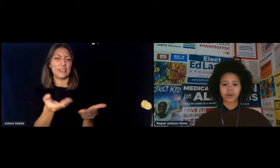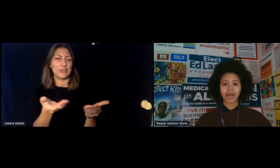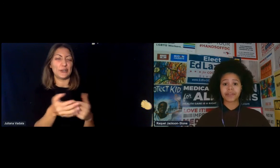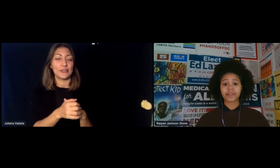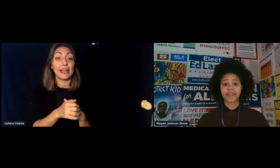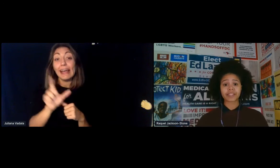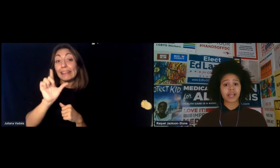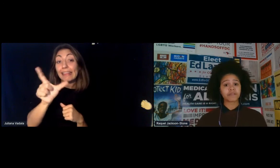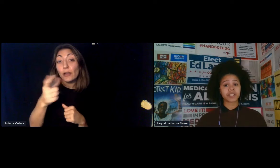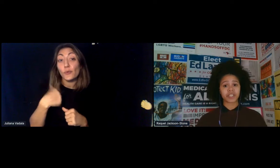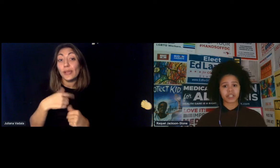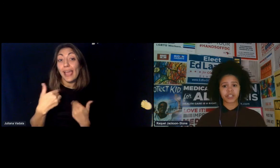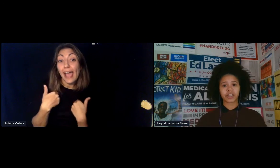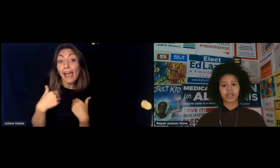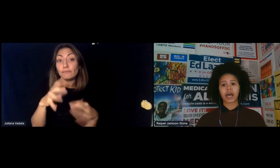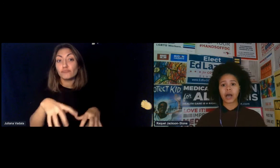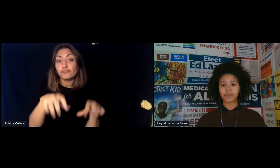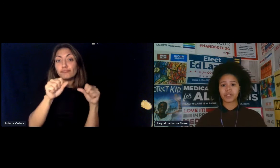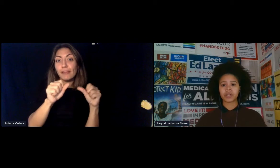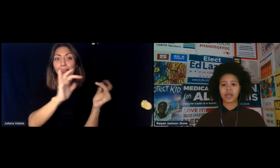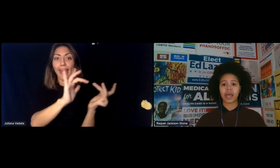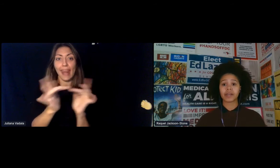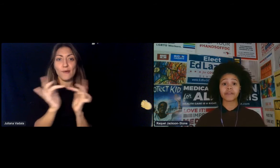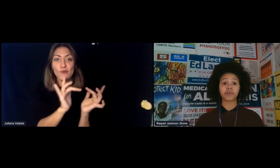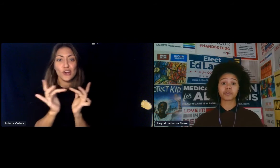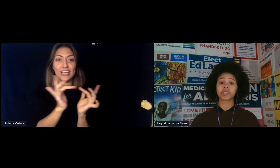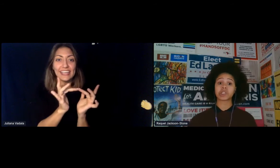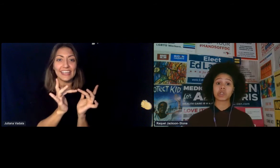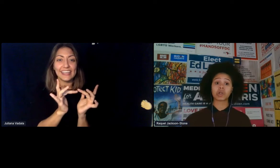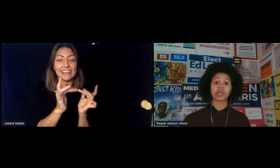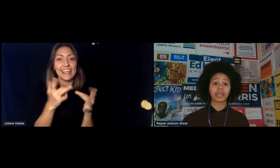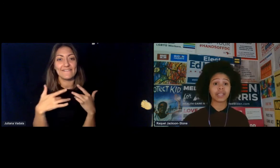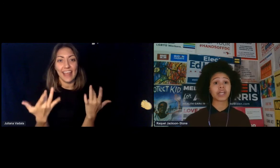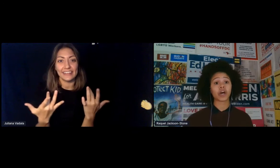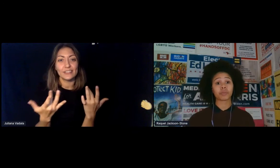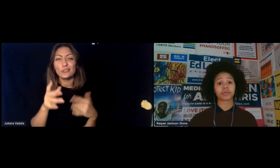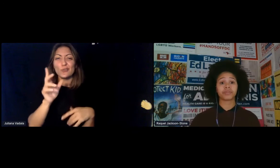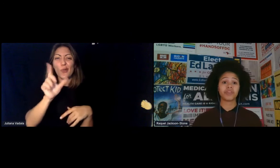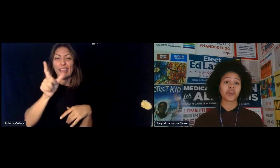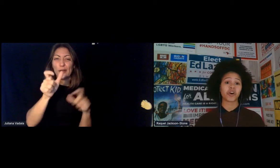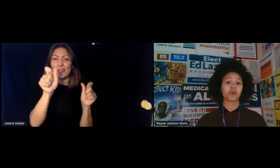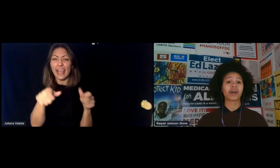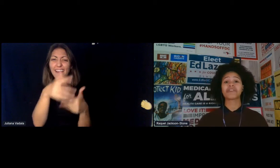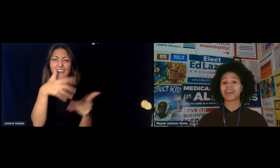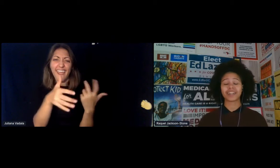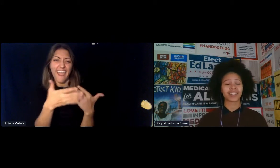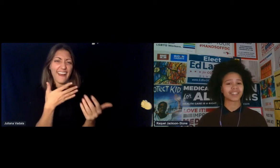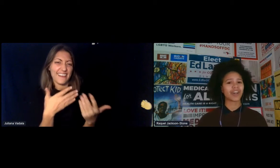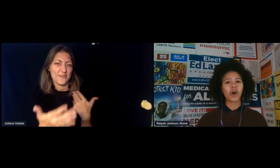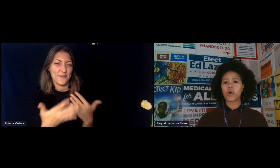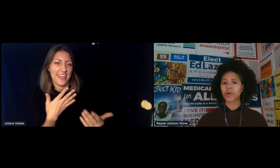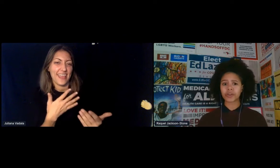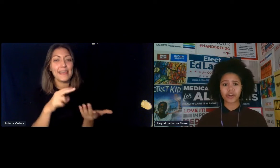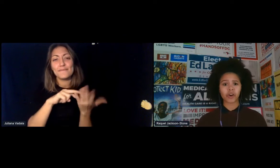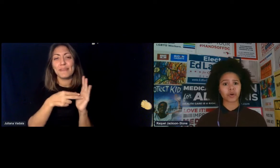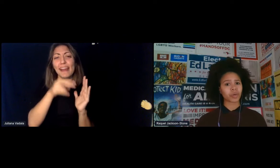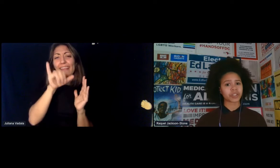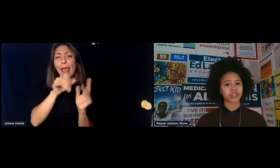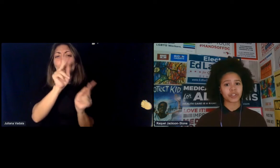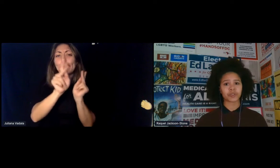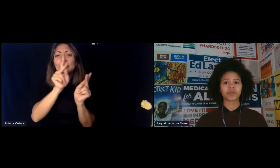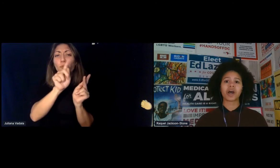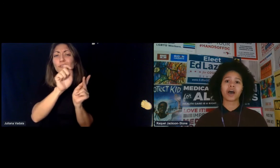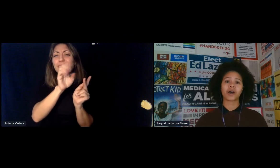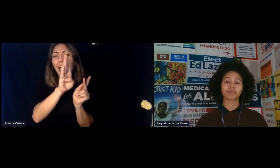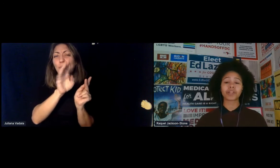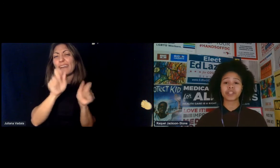Alrighty, so I think that's every section in Hopin. And if you still need help, finding where to go or what